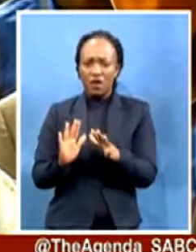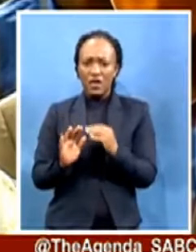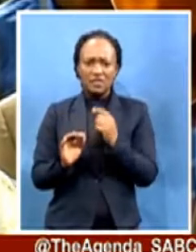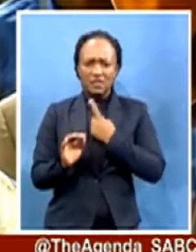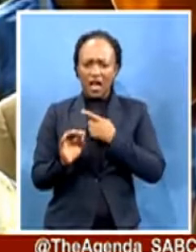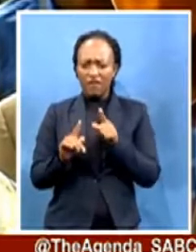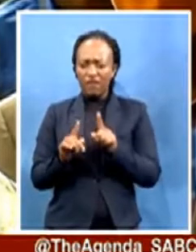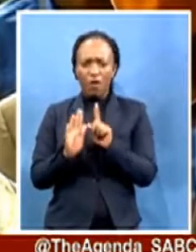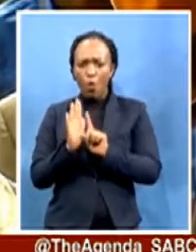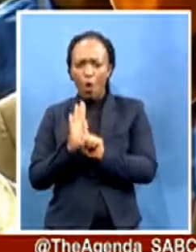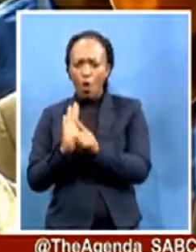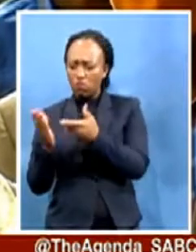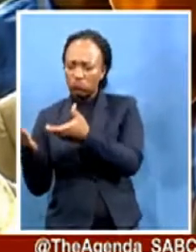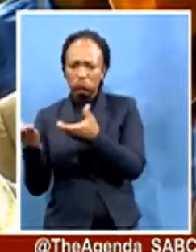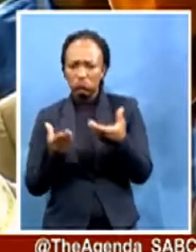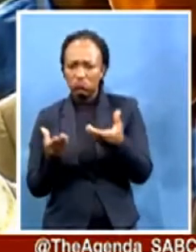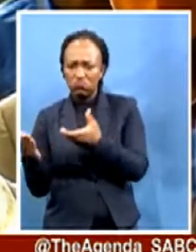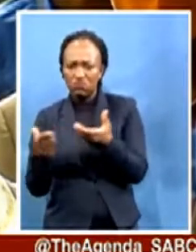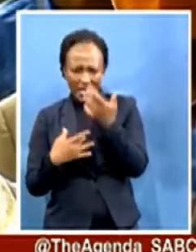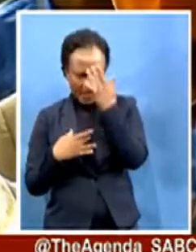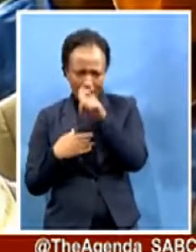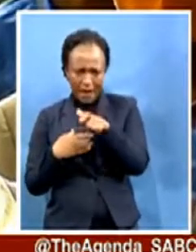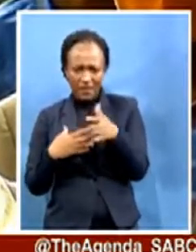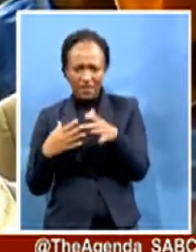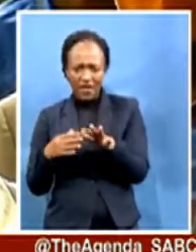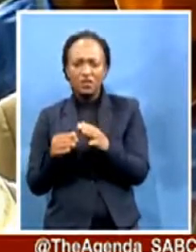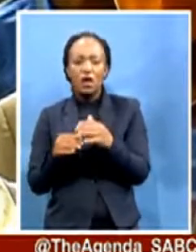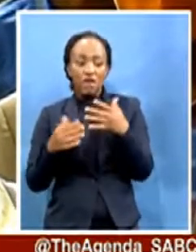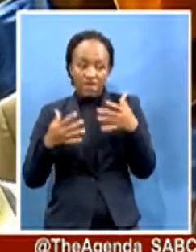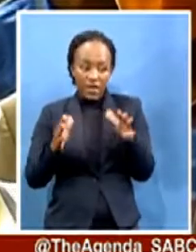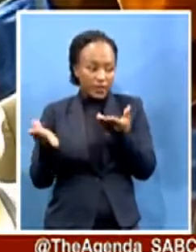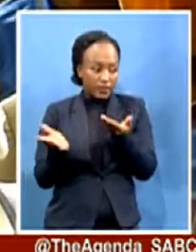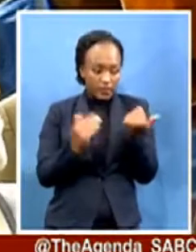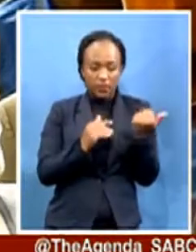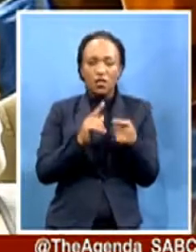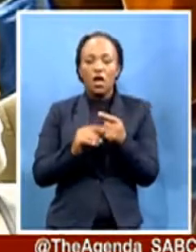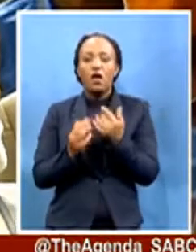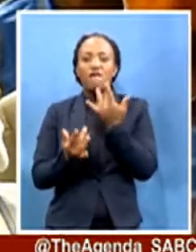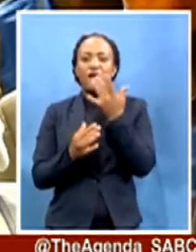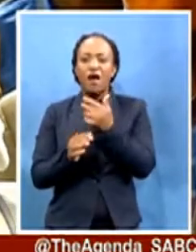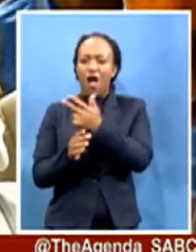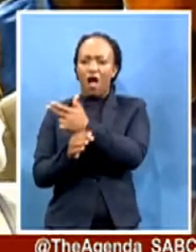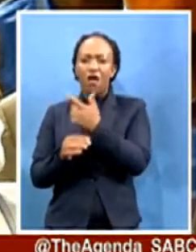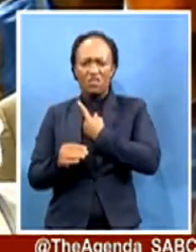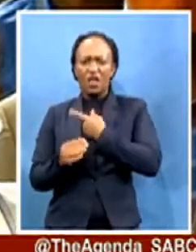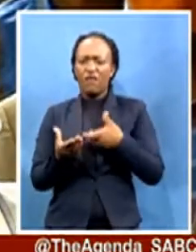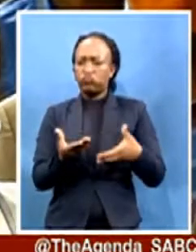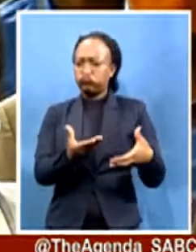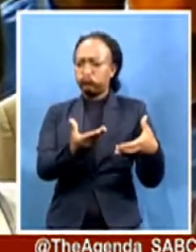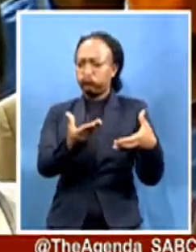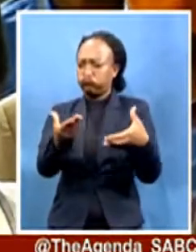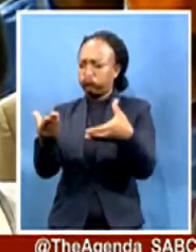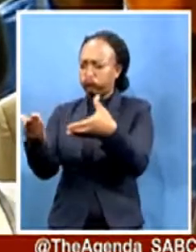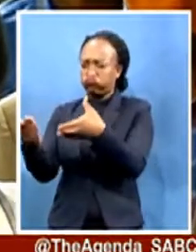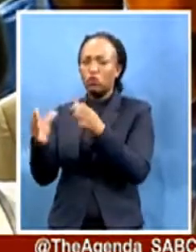patients, put down the fire, and turn themselves into fire extinguishers and actually change what could have